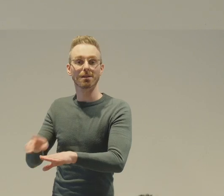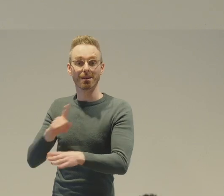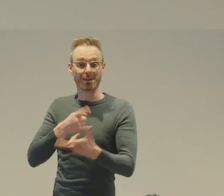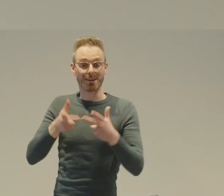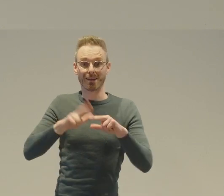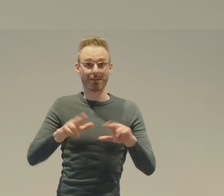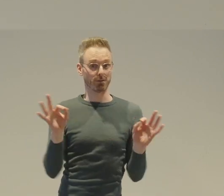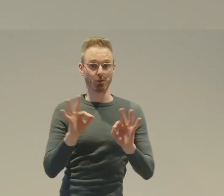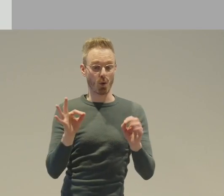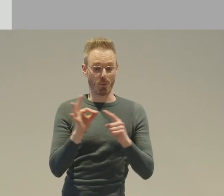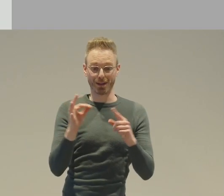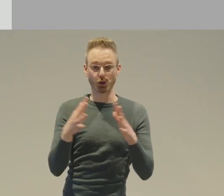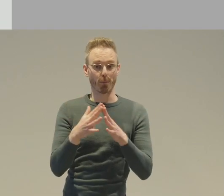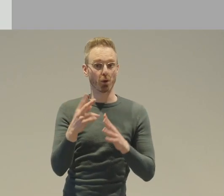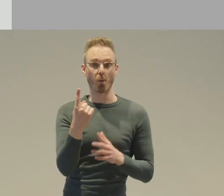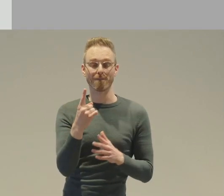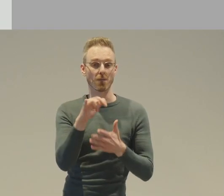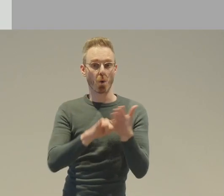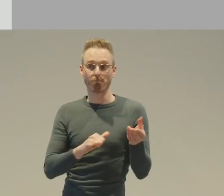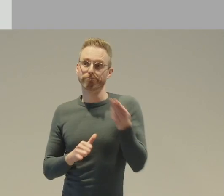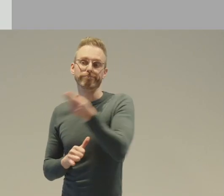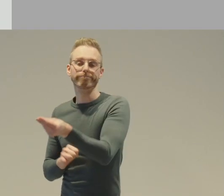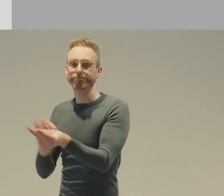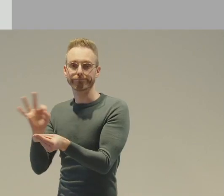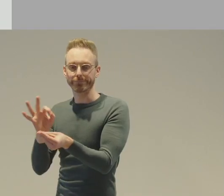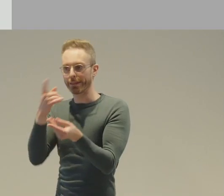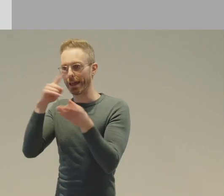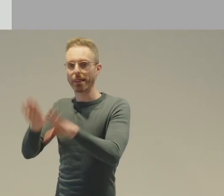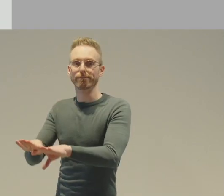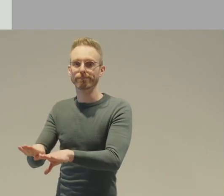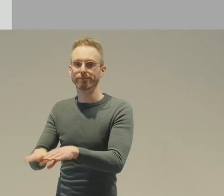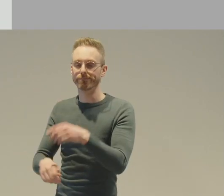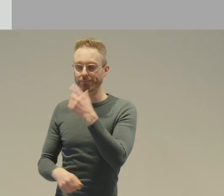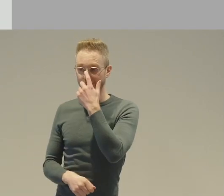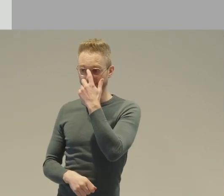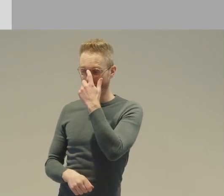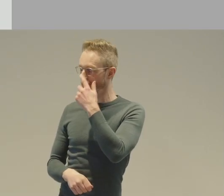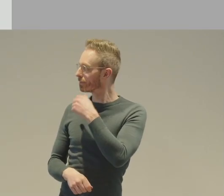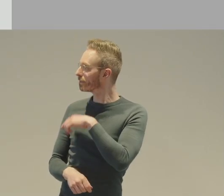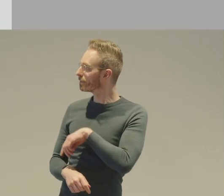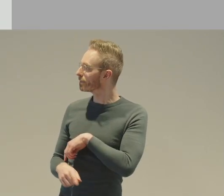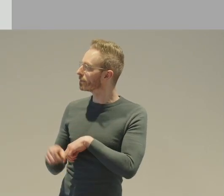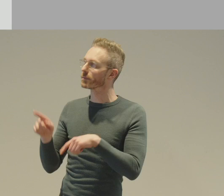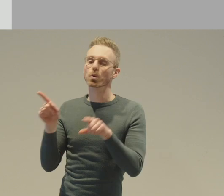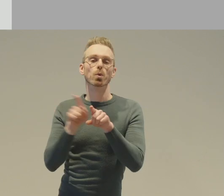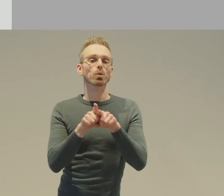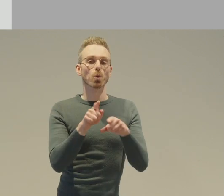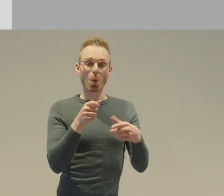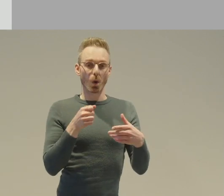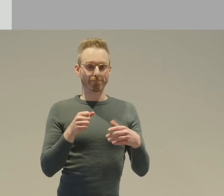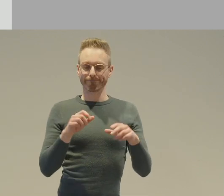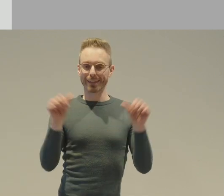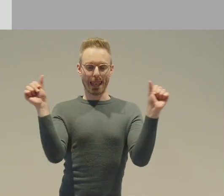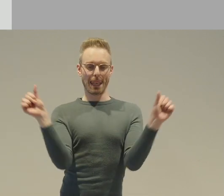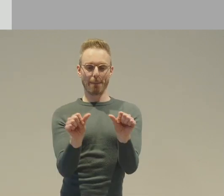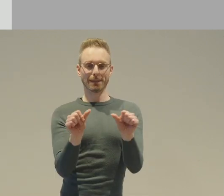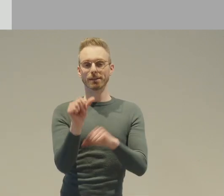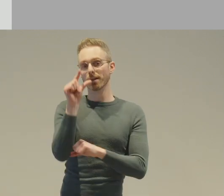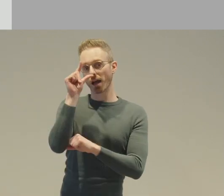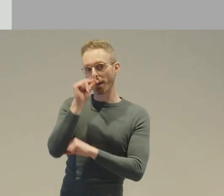So permitted work form. And then remember to follow the steps on limited capacity to work if that's